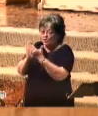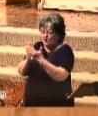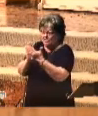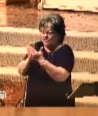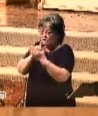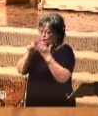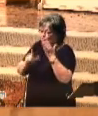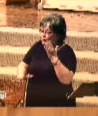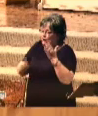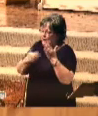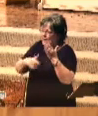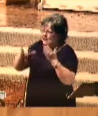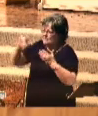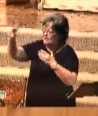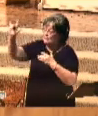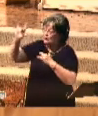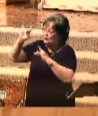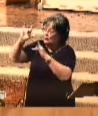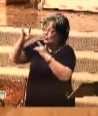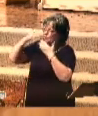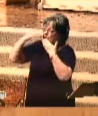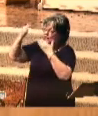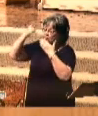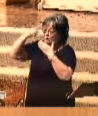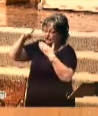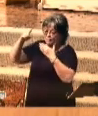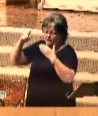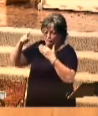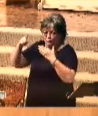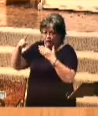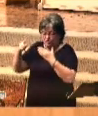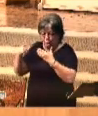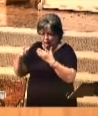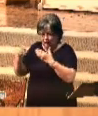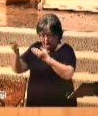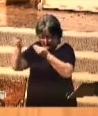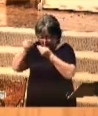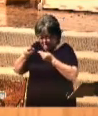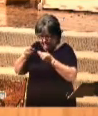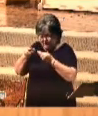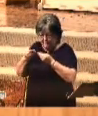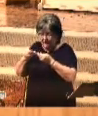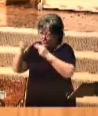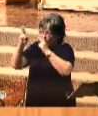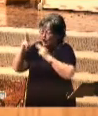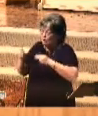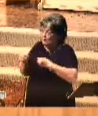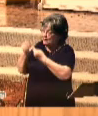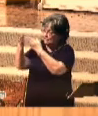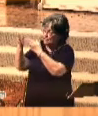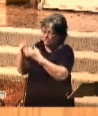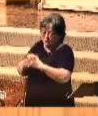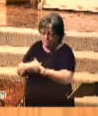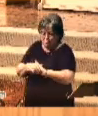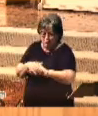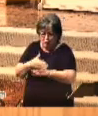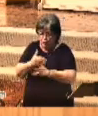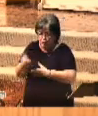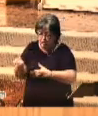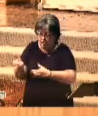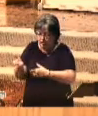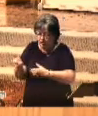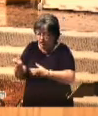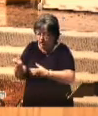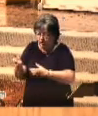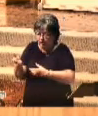I love You. Thank You for Your provision. Lord, thank You for the privilege of giving back to You. You are not, please do